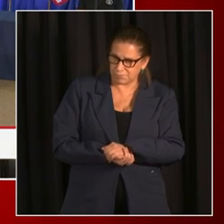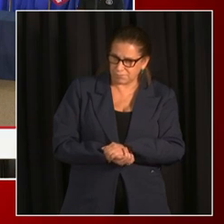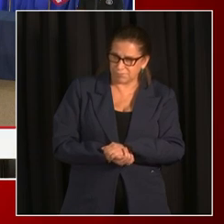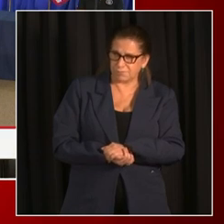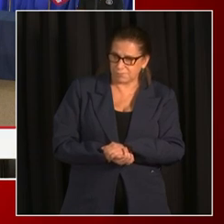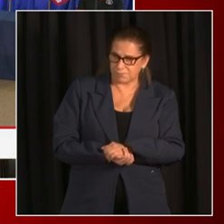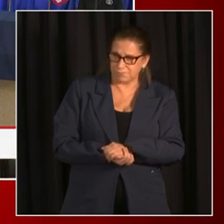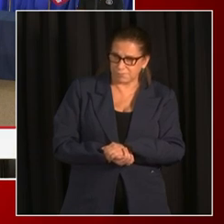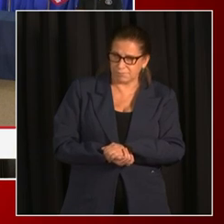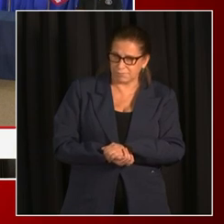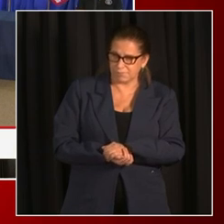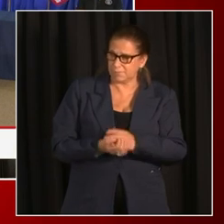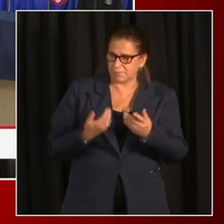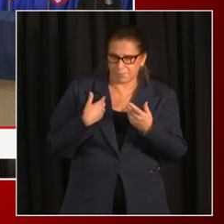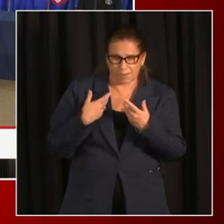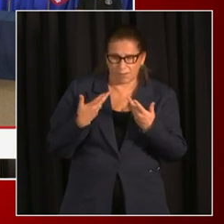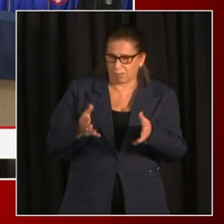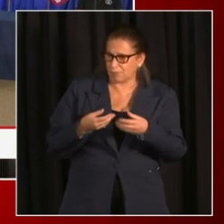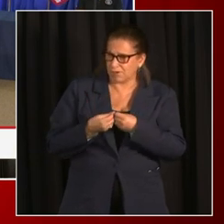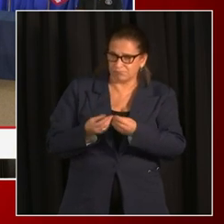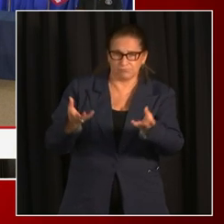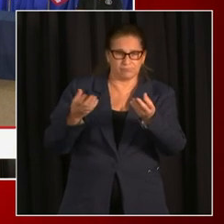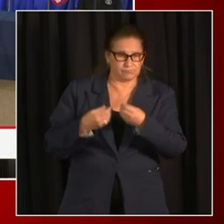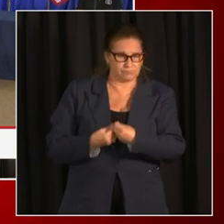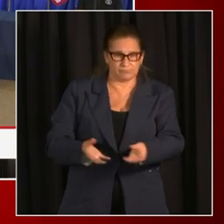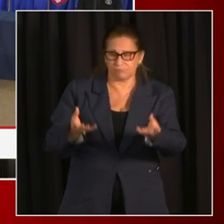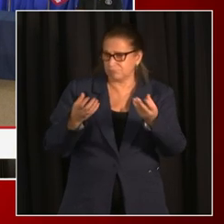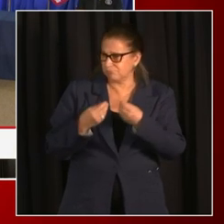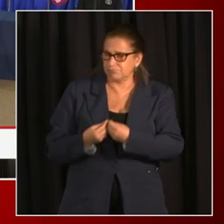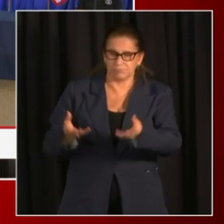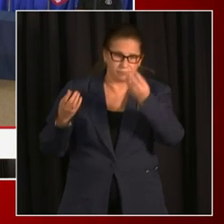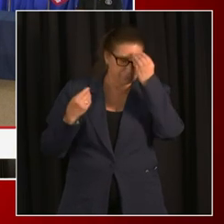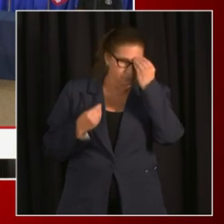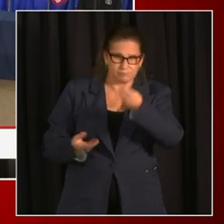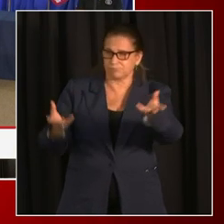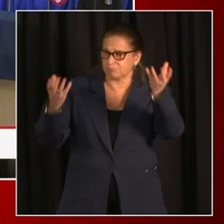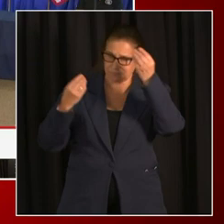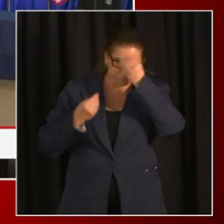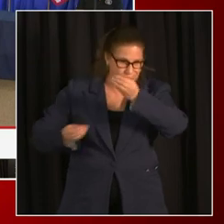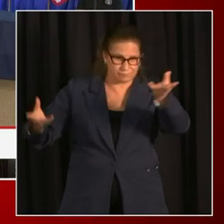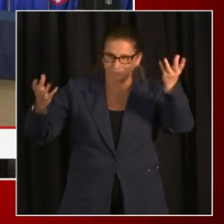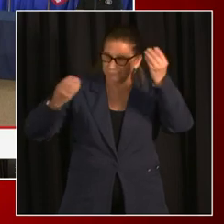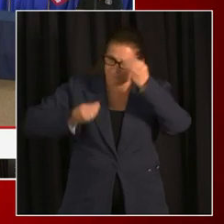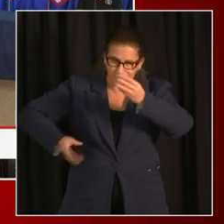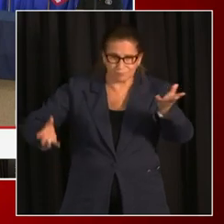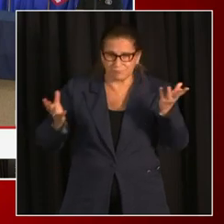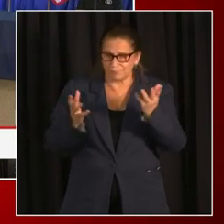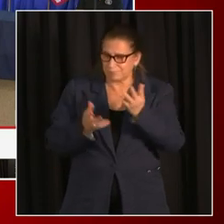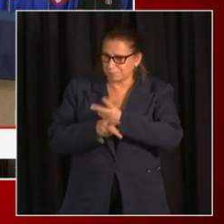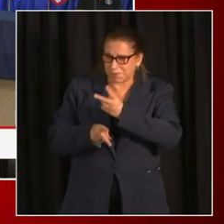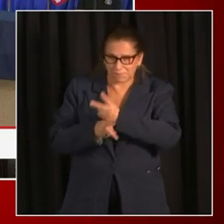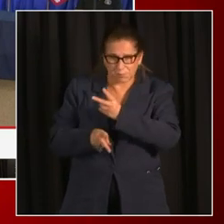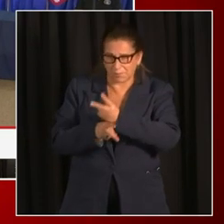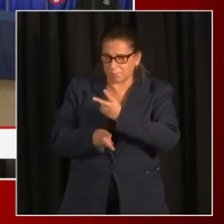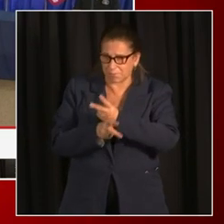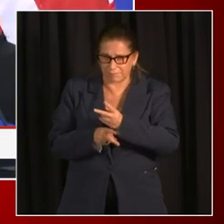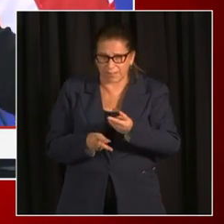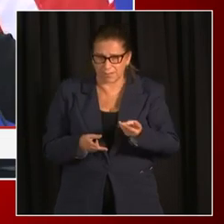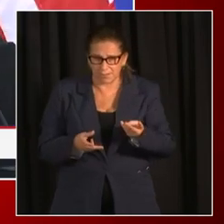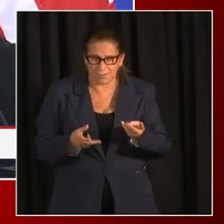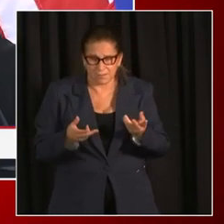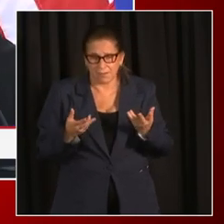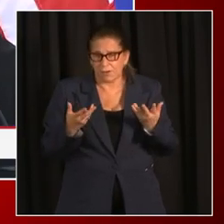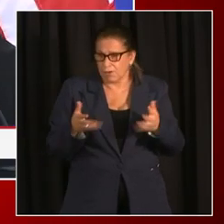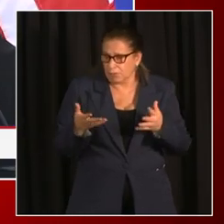tried to get that information out, and that has always been a concern. A couple of weeks ago, we also